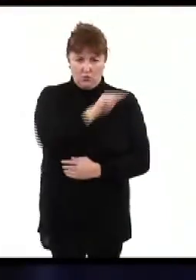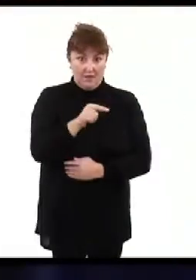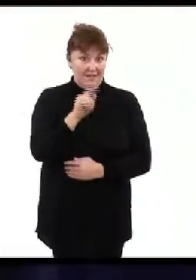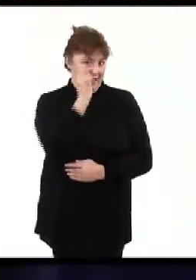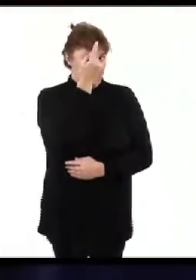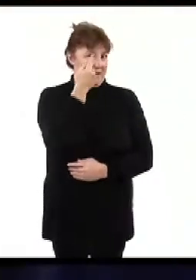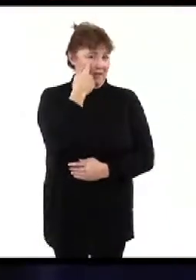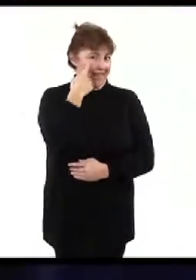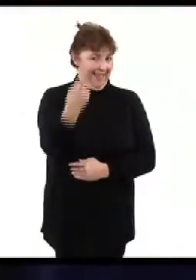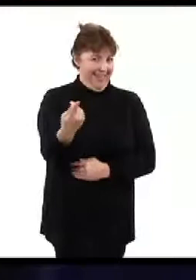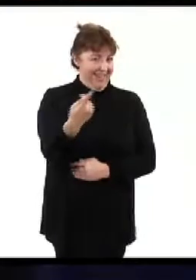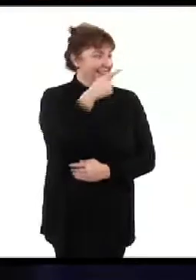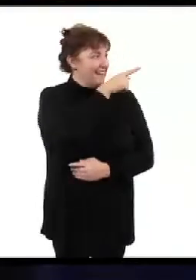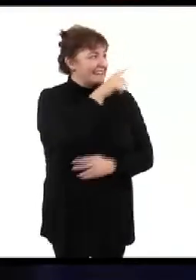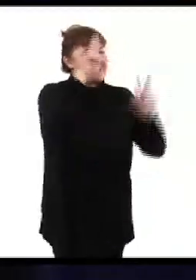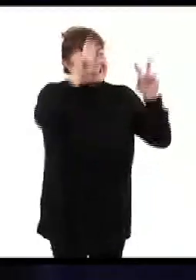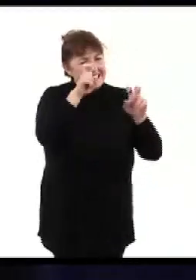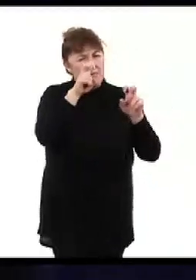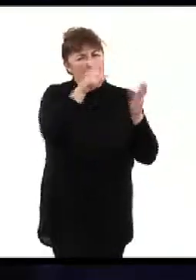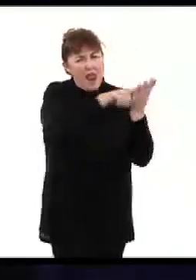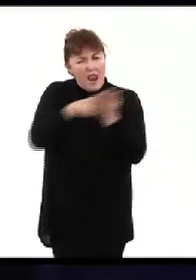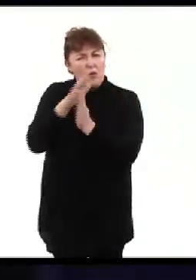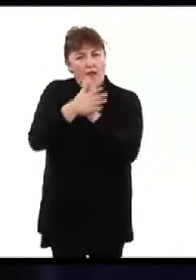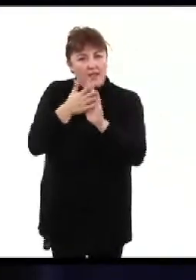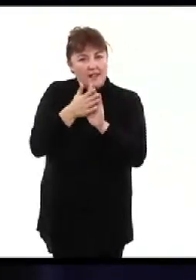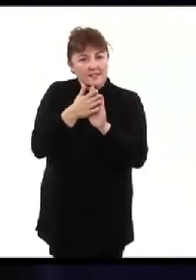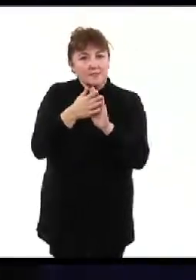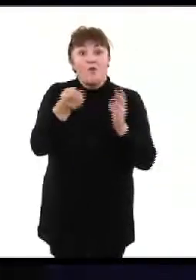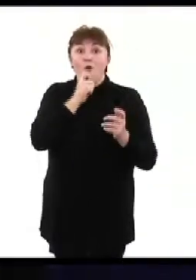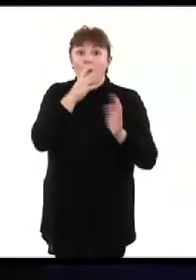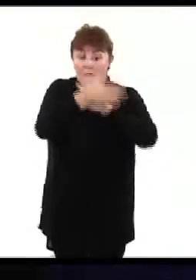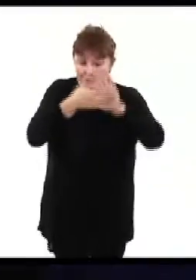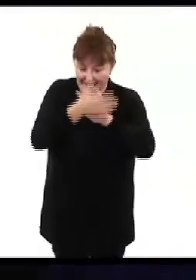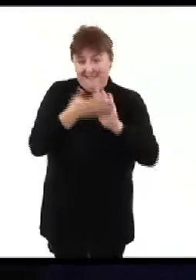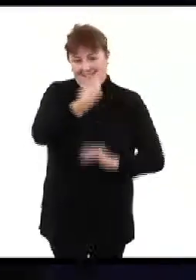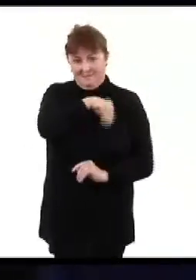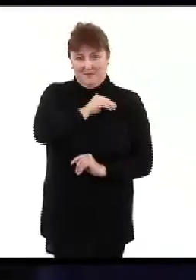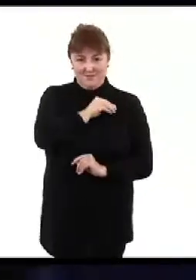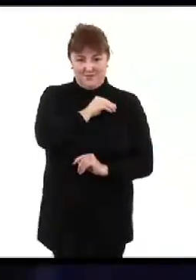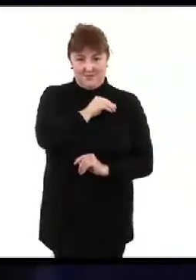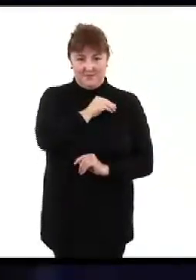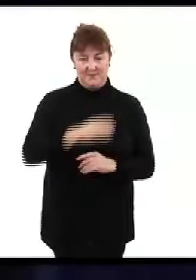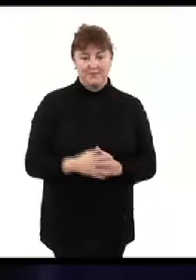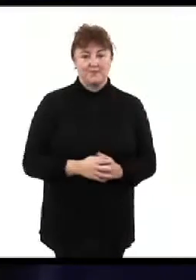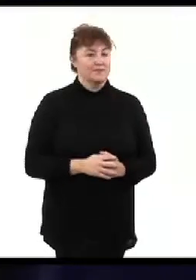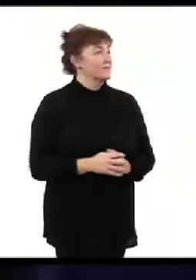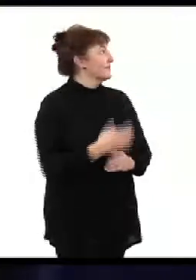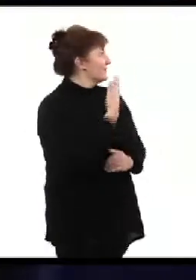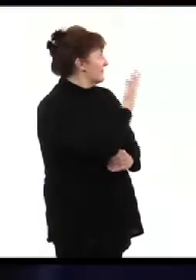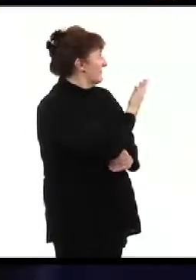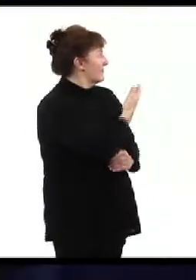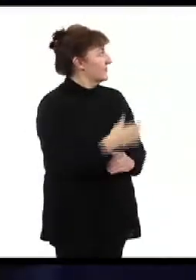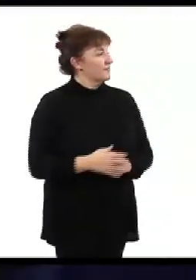here should be familiar. It's someone talking about sign languages around the world in Spanish Sign Language.